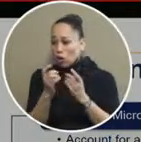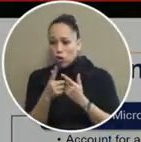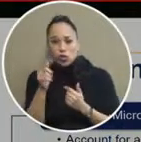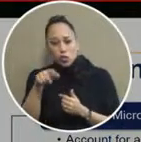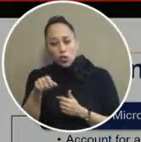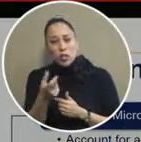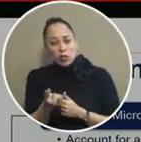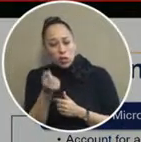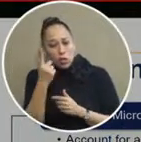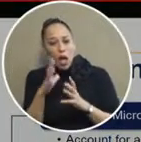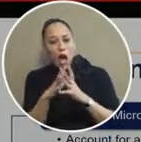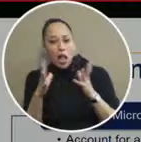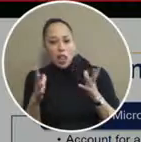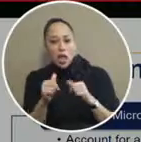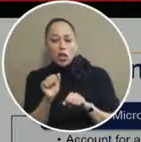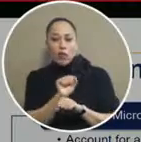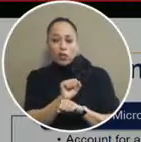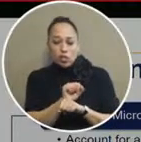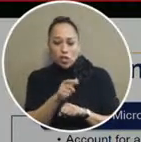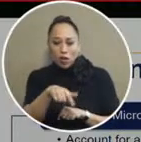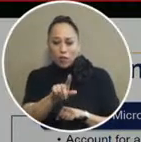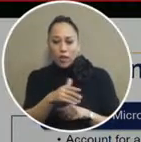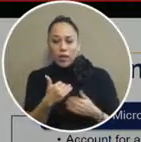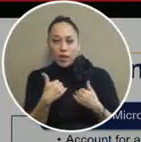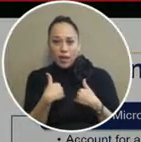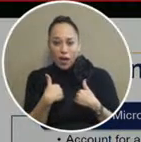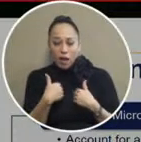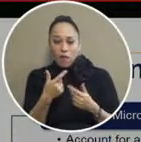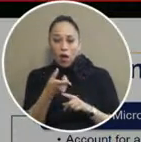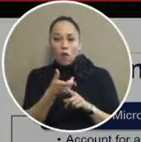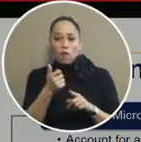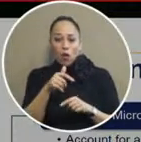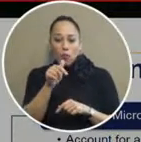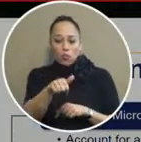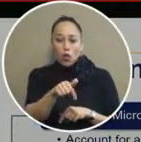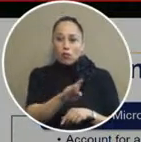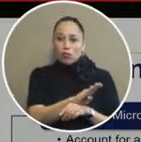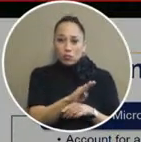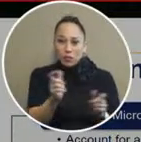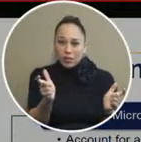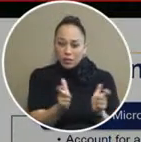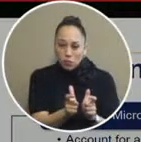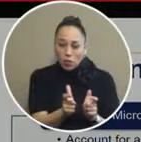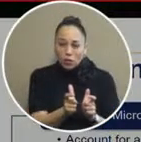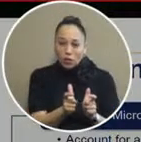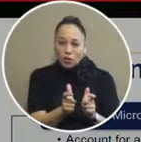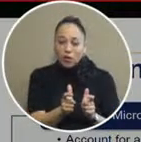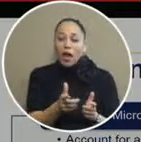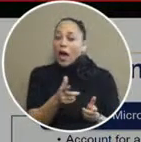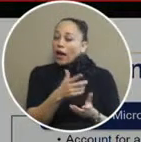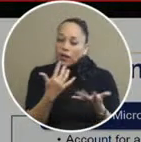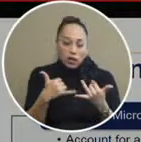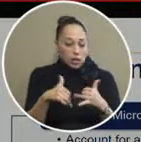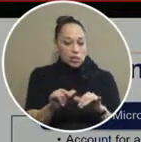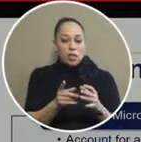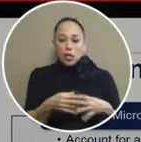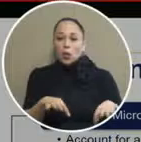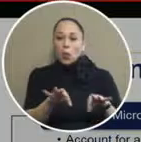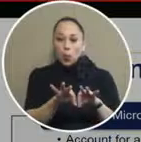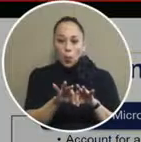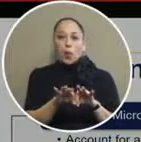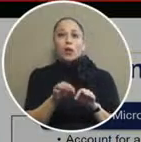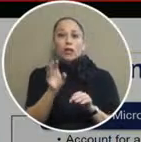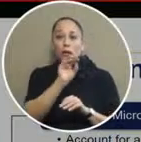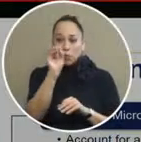that, you know, many of the jobs that are created, that are retained, are coming from these small business establishments. And there's still a significant